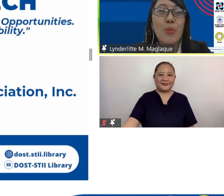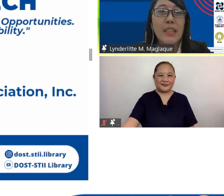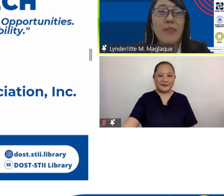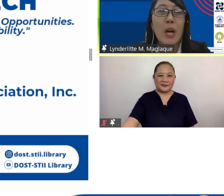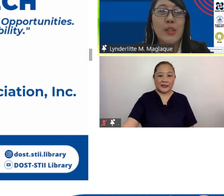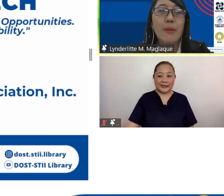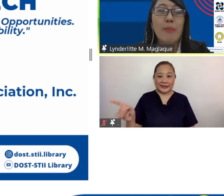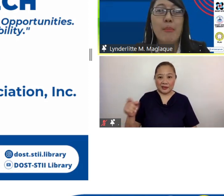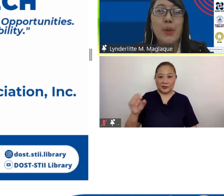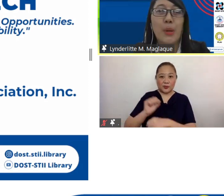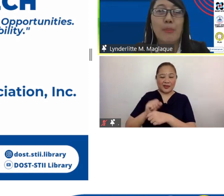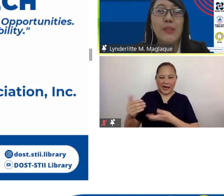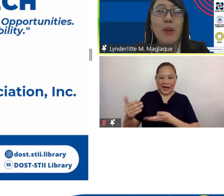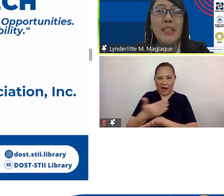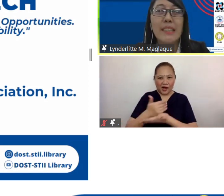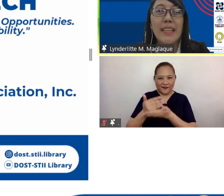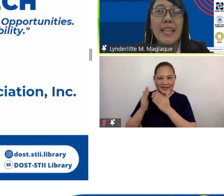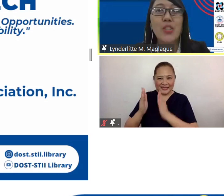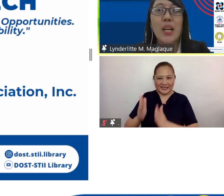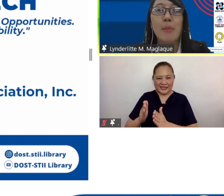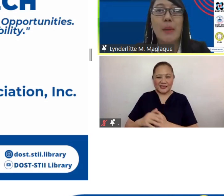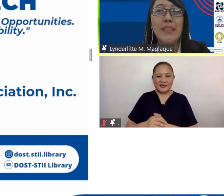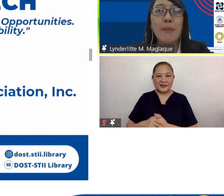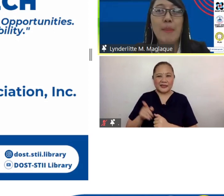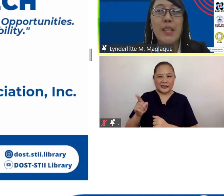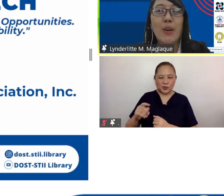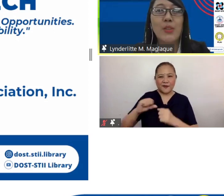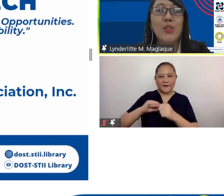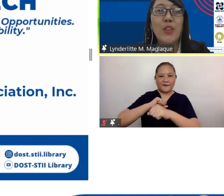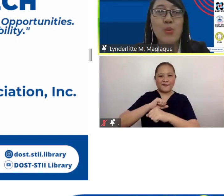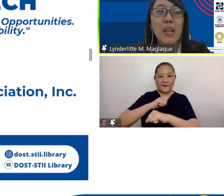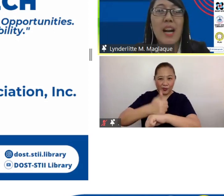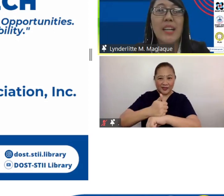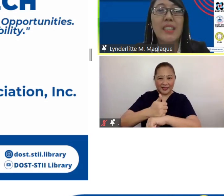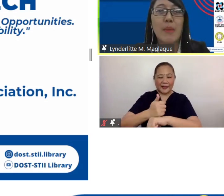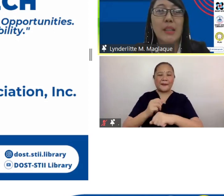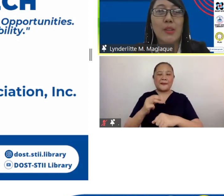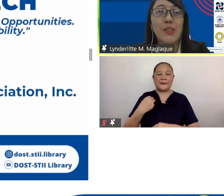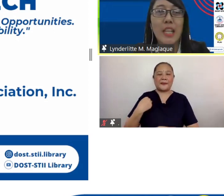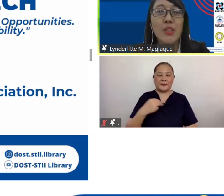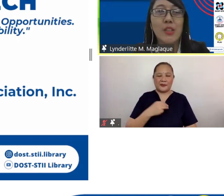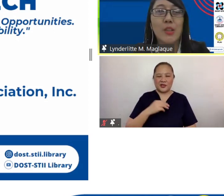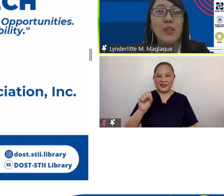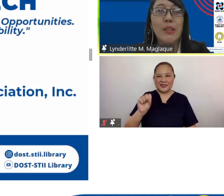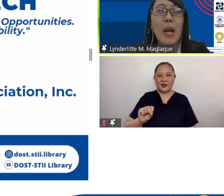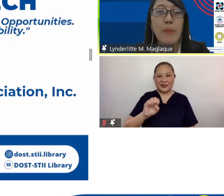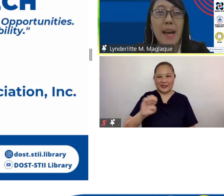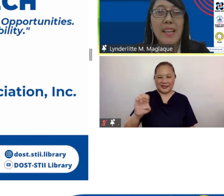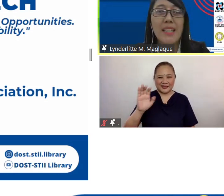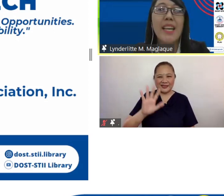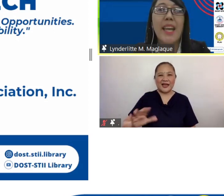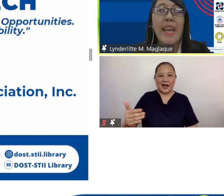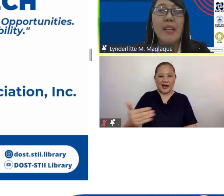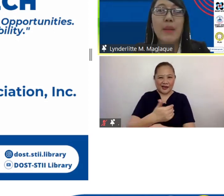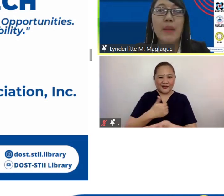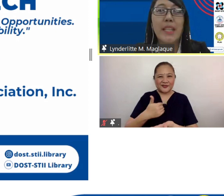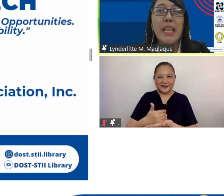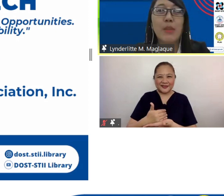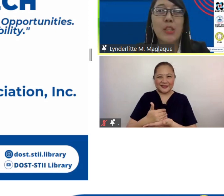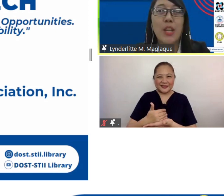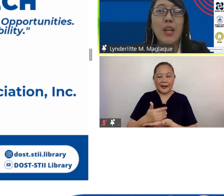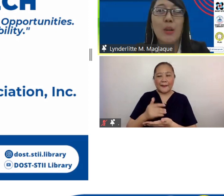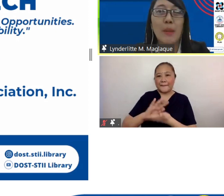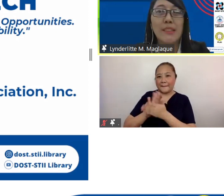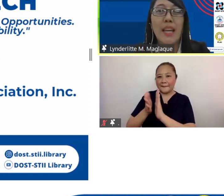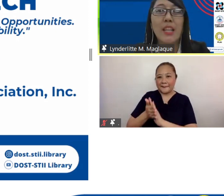she was a founding member of the Southeast Asia Pacific Audiovisual Archive Association, or SIPABA, and became